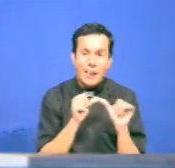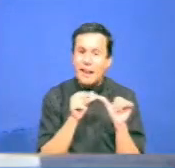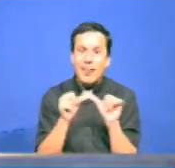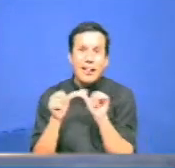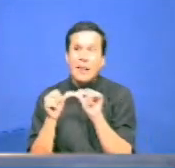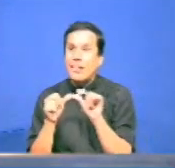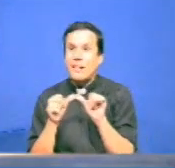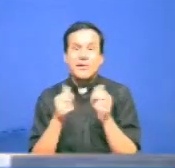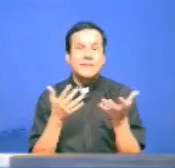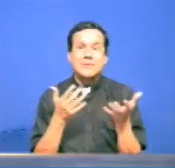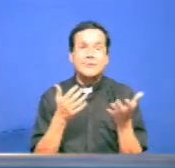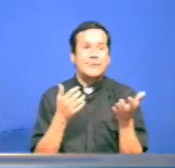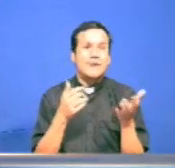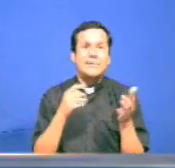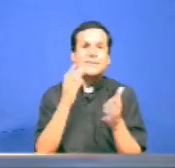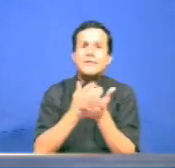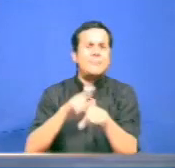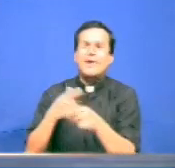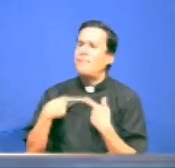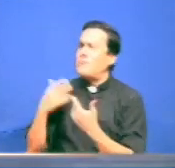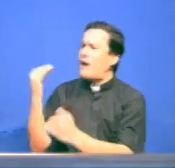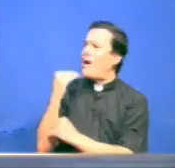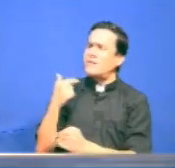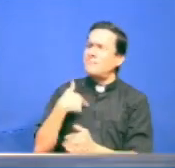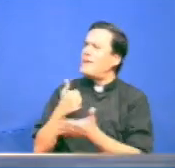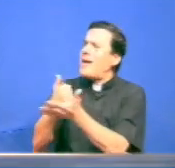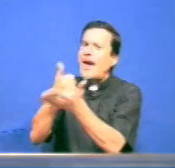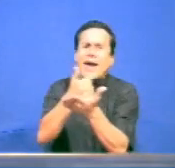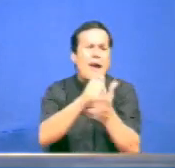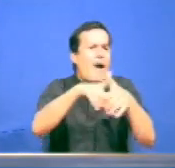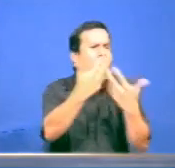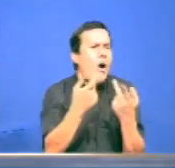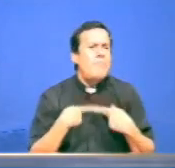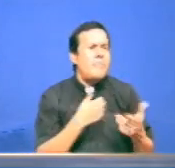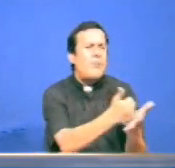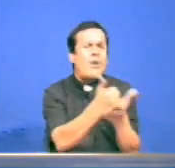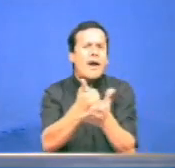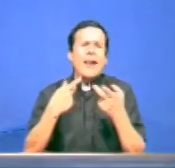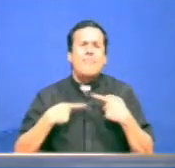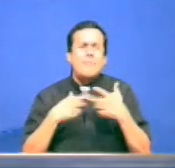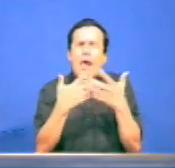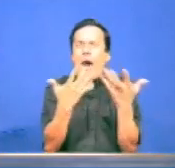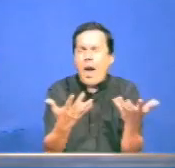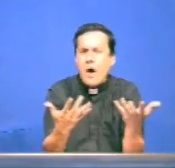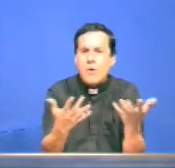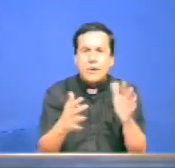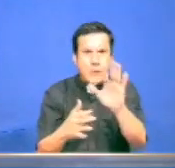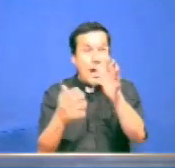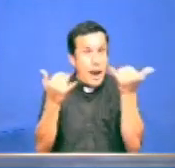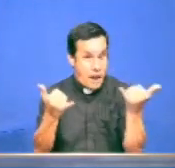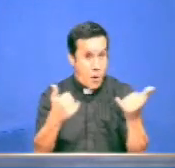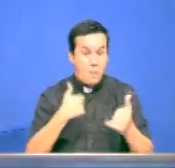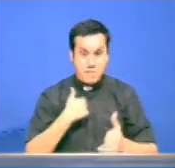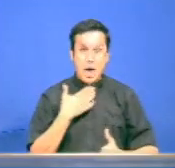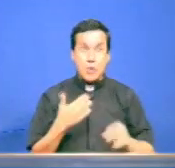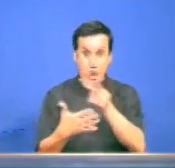wengi wametuuliza, how can we help you? So my dear brothers and sisters, I want to read a statement from the